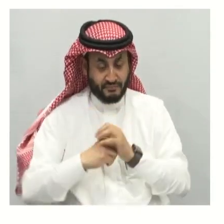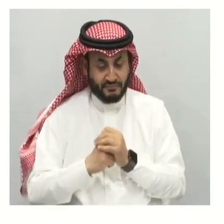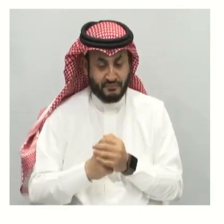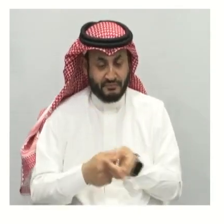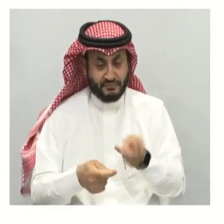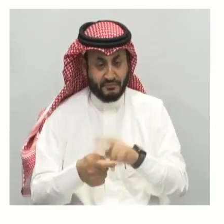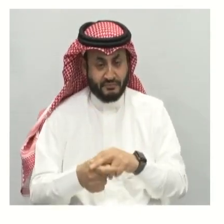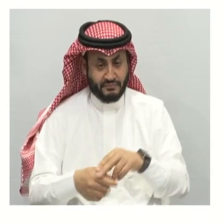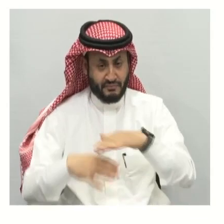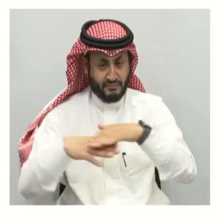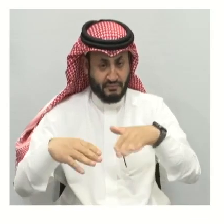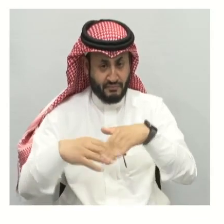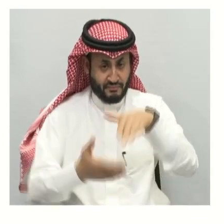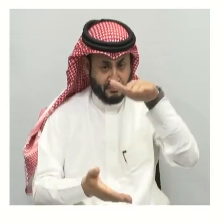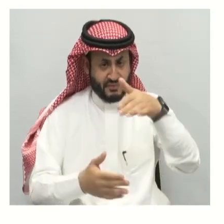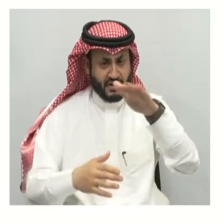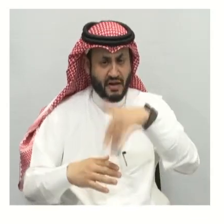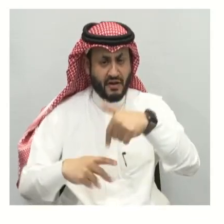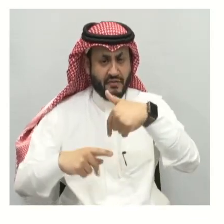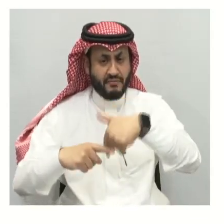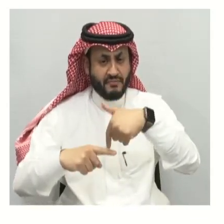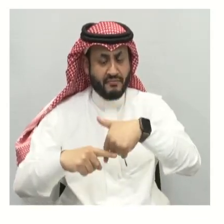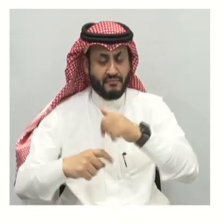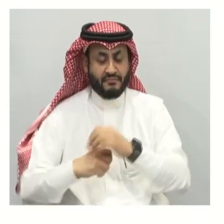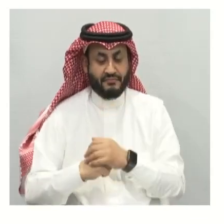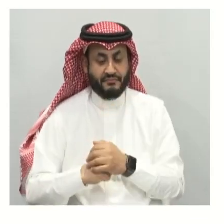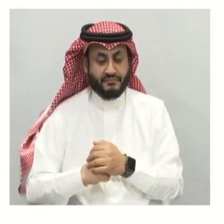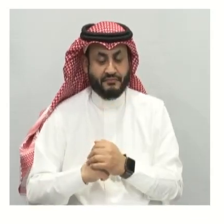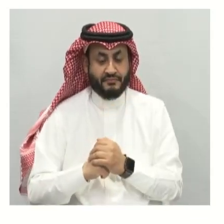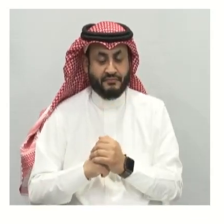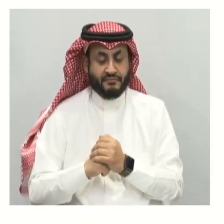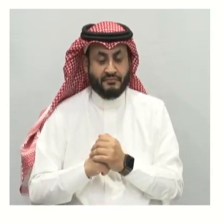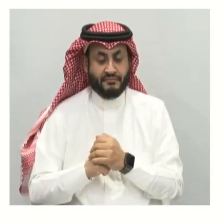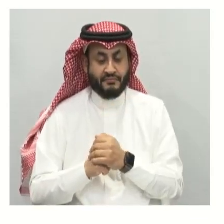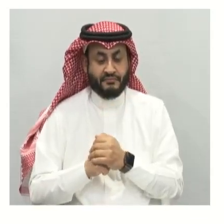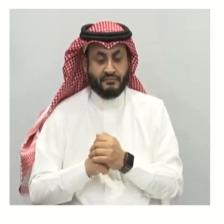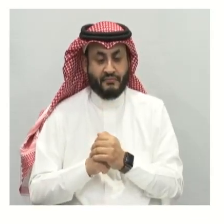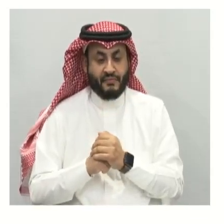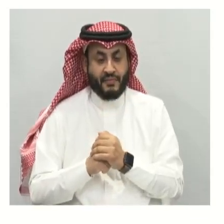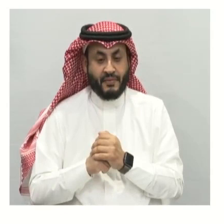Uppercase P stands on the line, lowercase p goes below the line. Excellent.